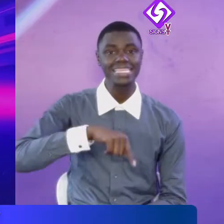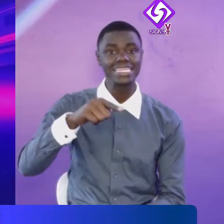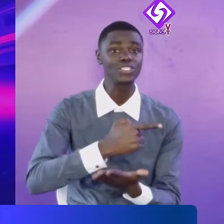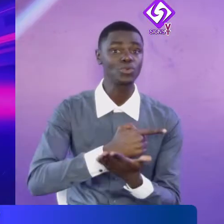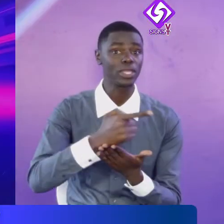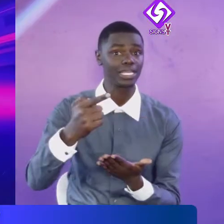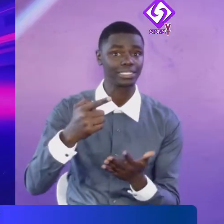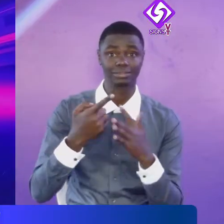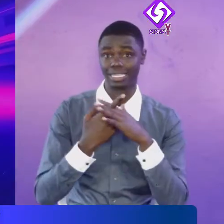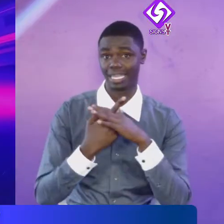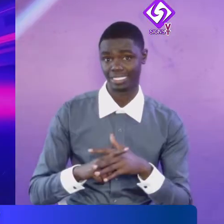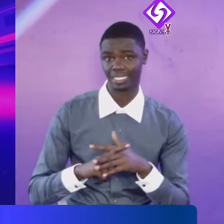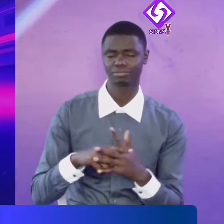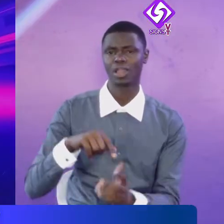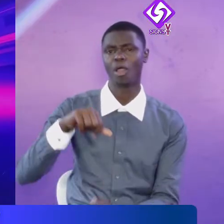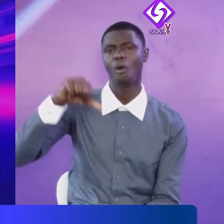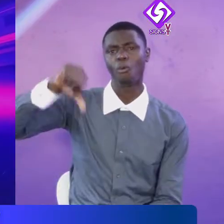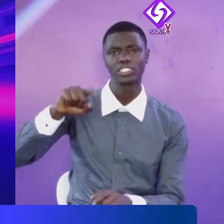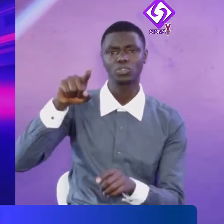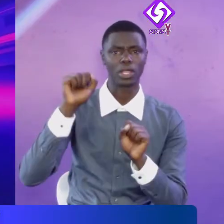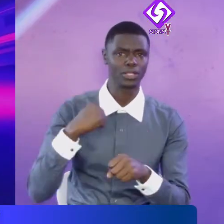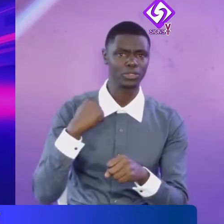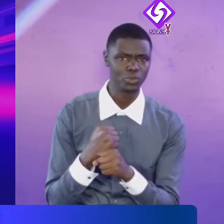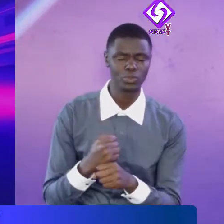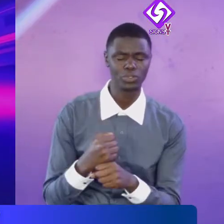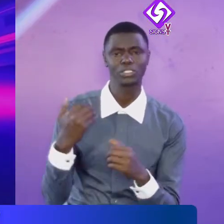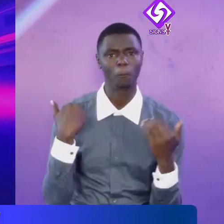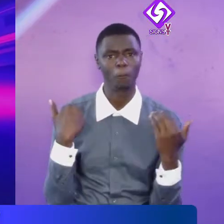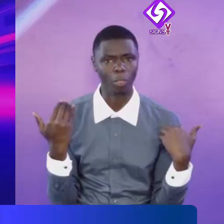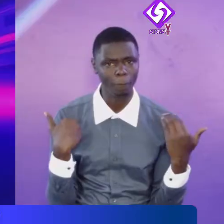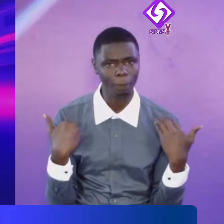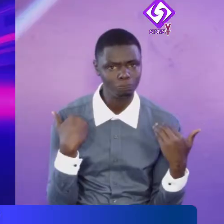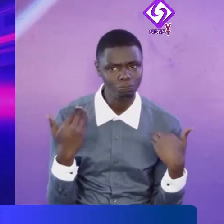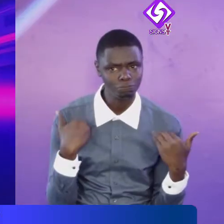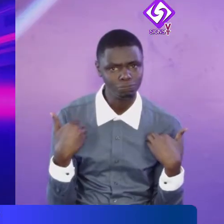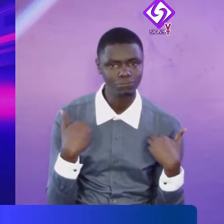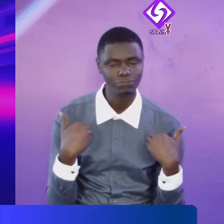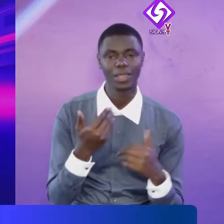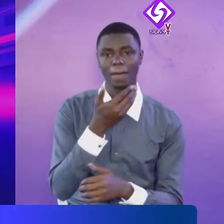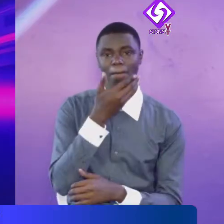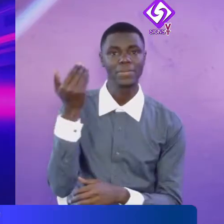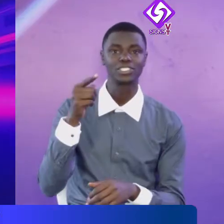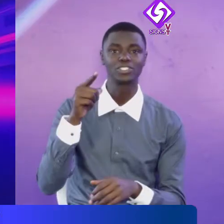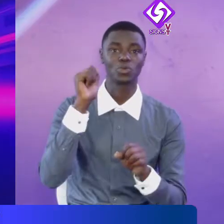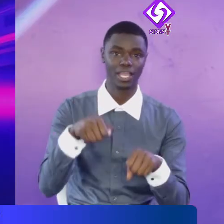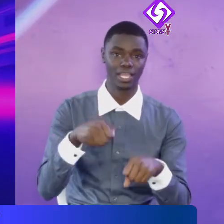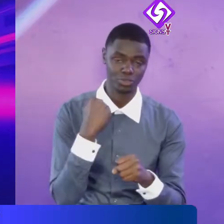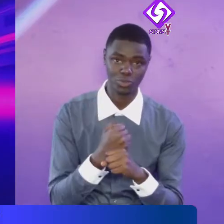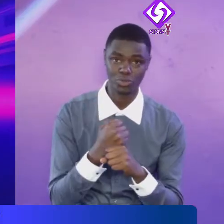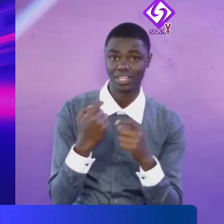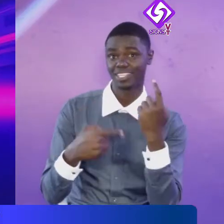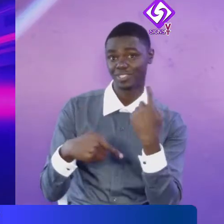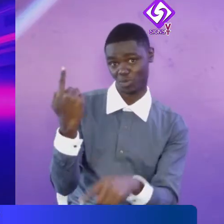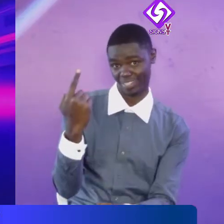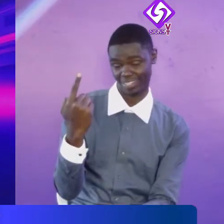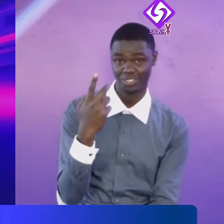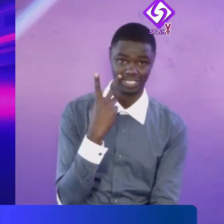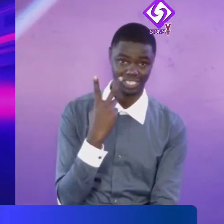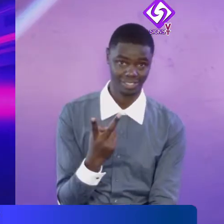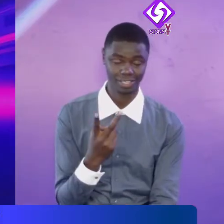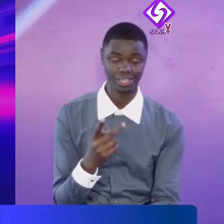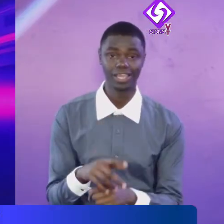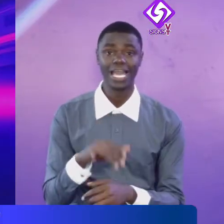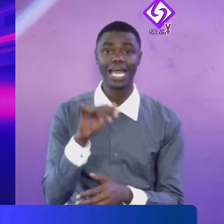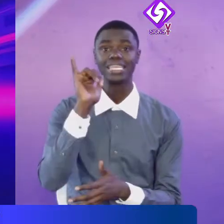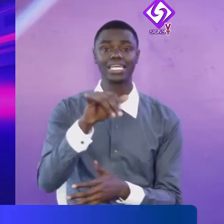starting, the worst you can do is kusumbua, and Yes. the best that you can also do ni win. Yes. Yes. That